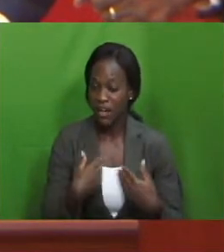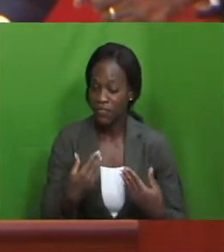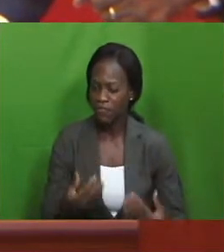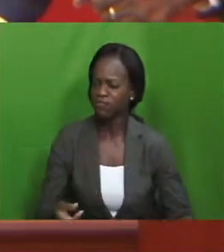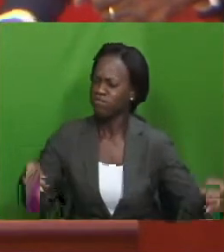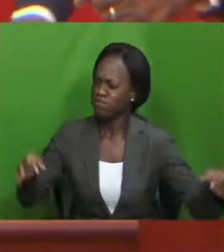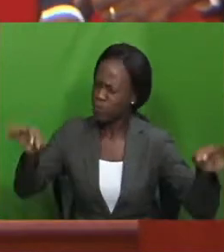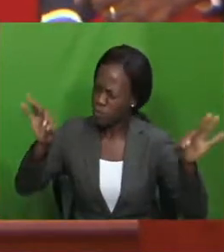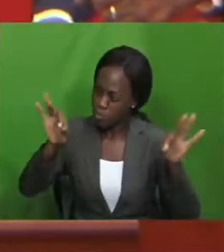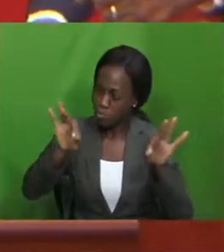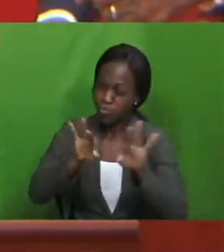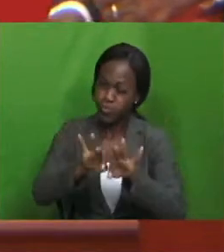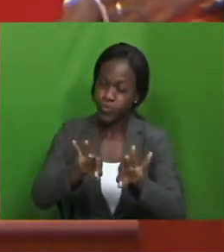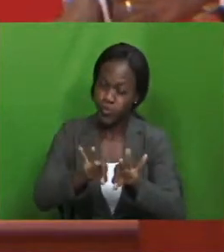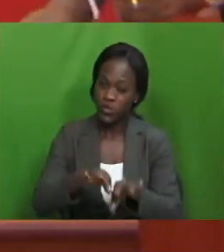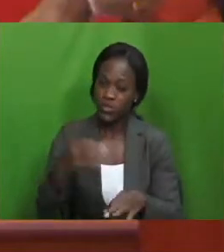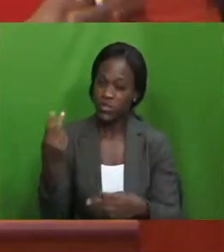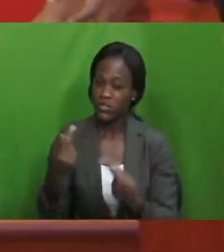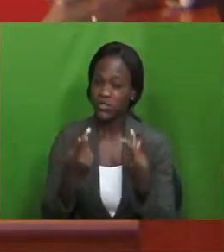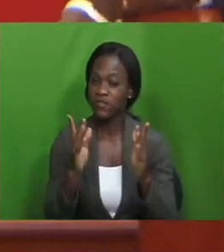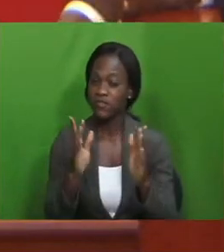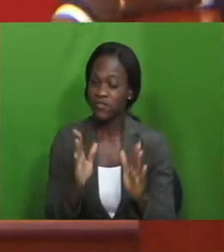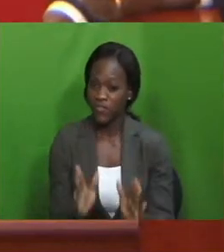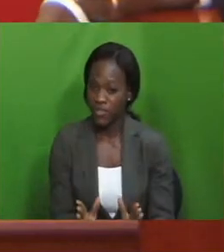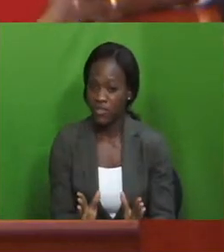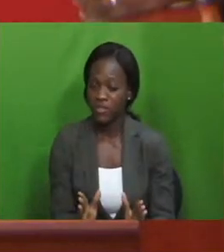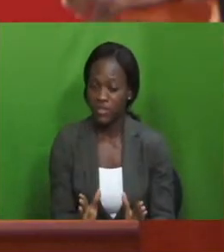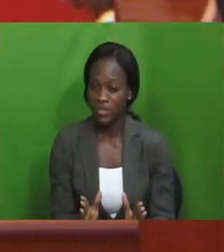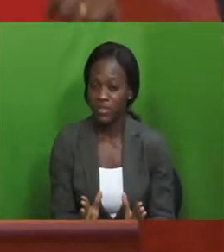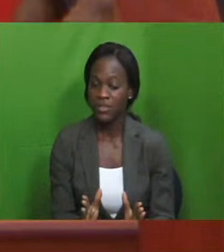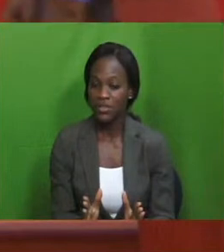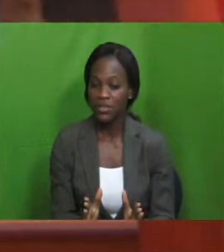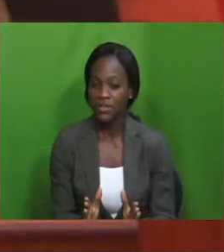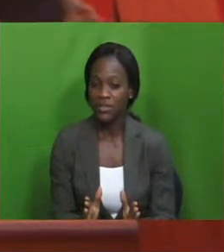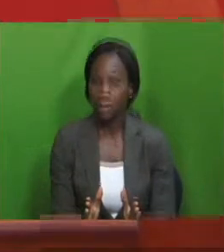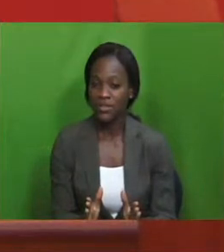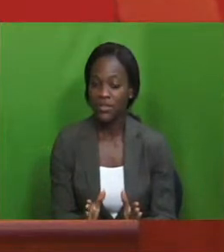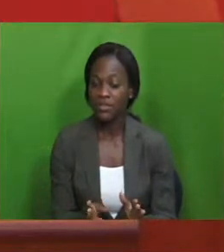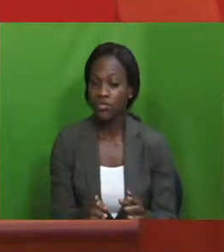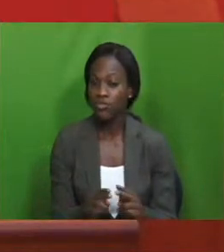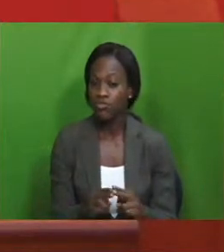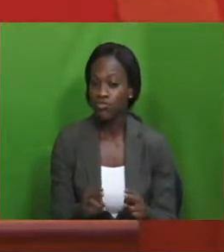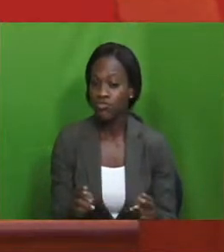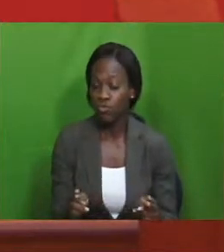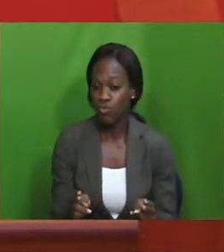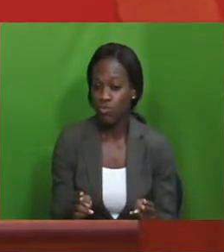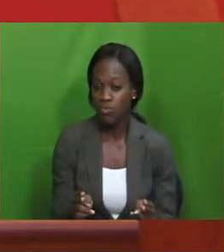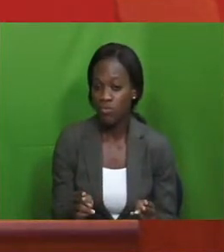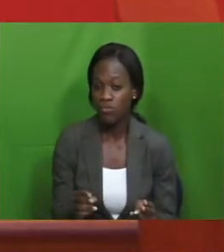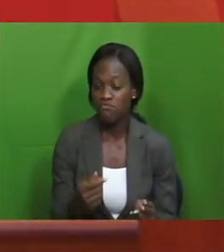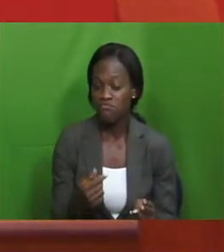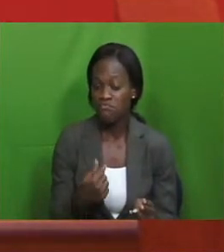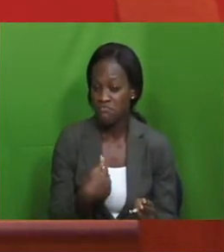important guest today to receive. So I am prepared to up